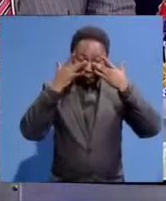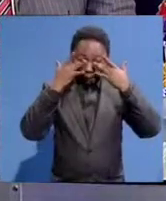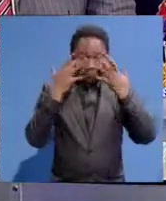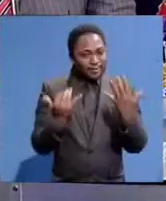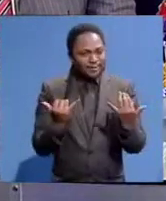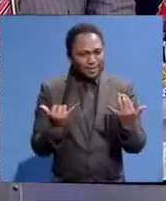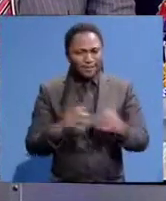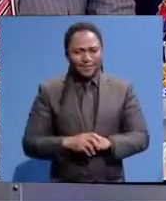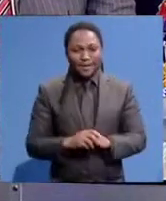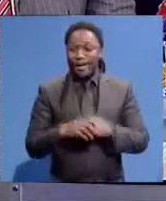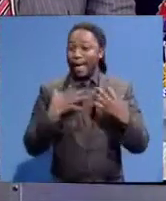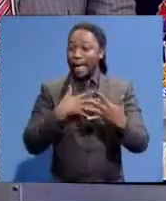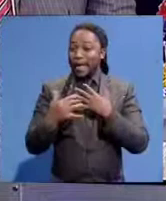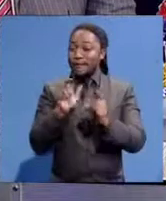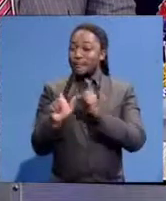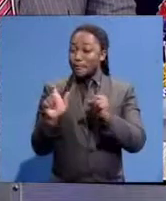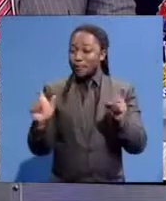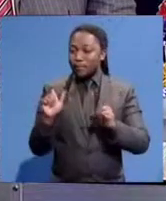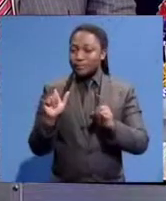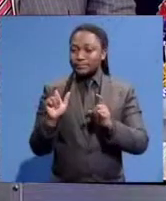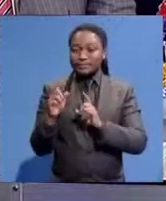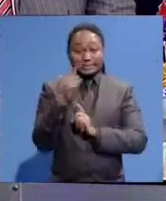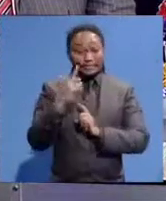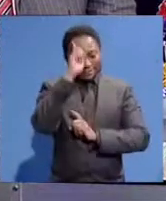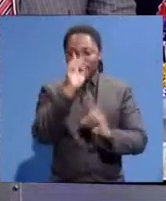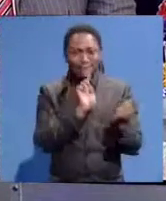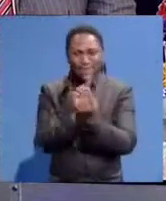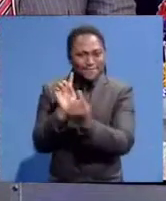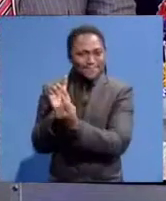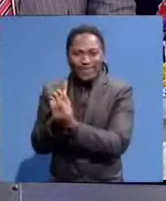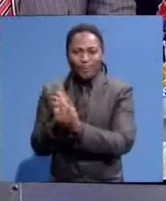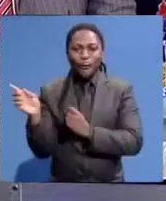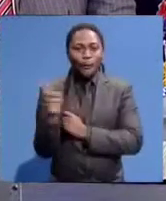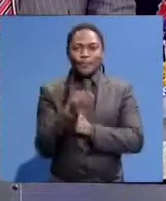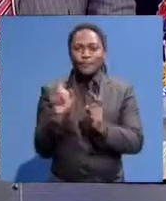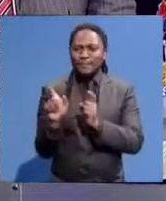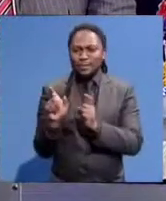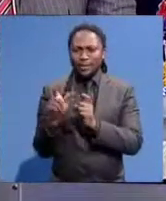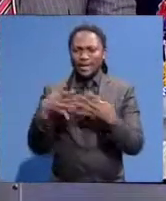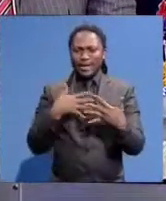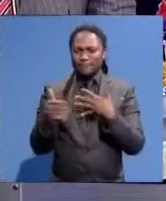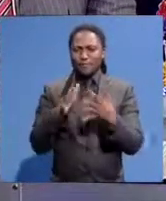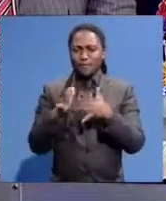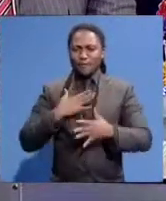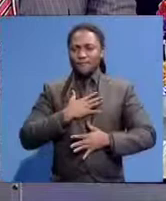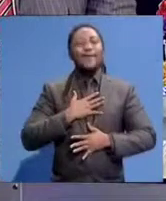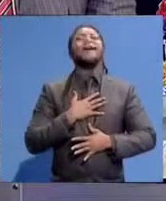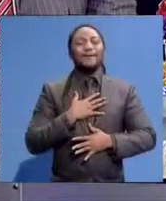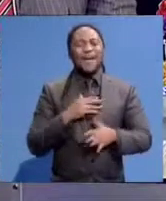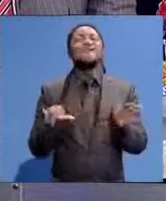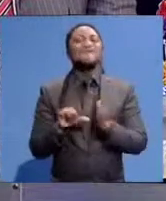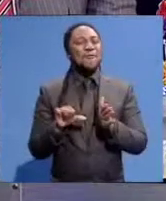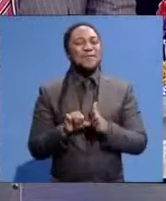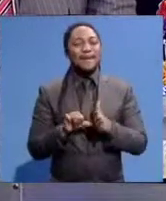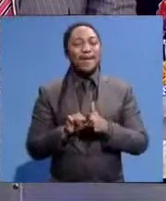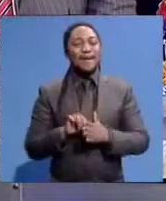and everyone that you meet will attest to this fact, that he made everybody, even if you were nobody, feel like you were a somebody. He